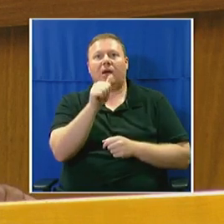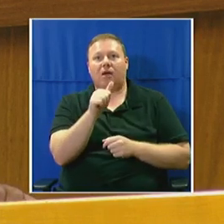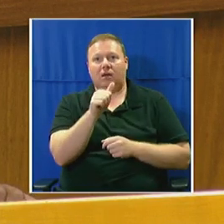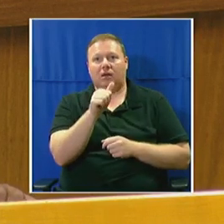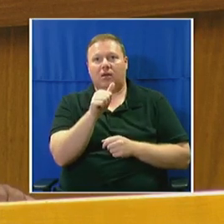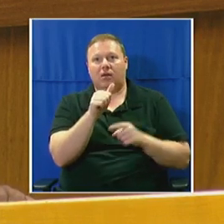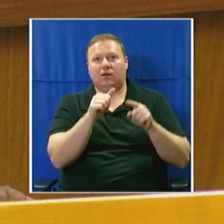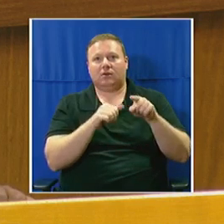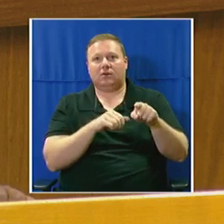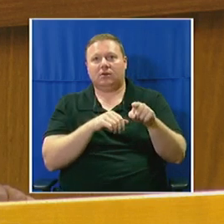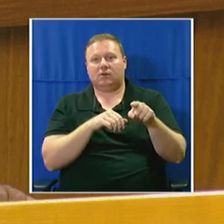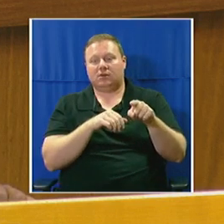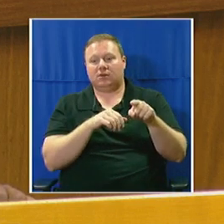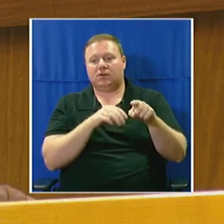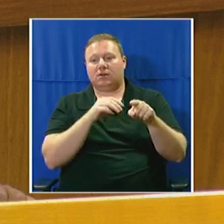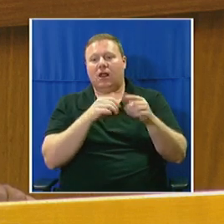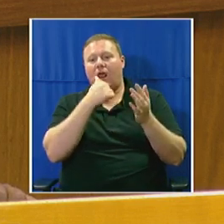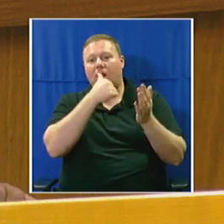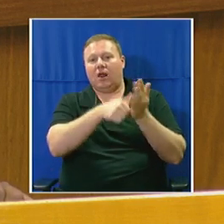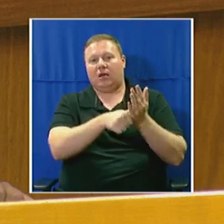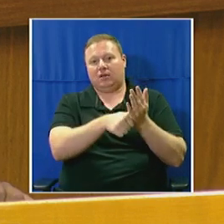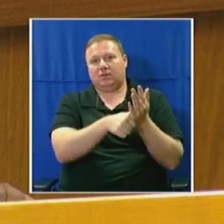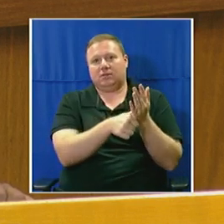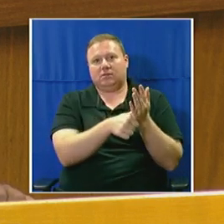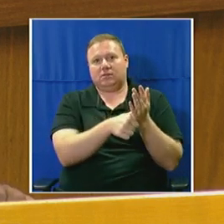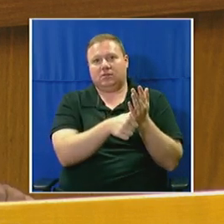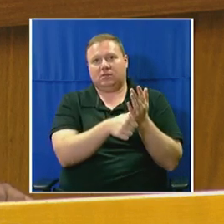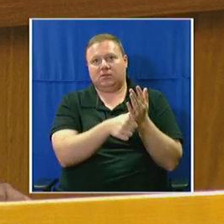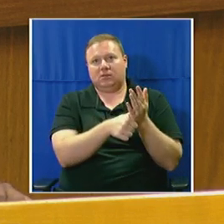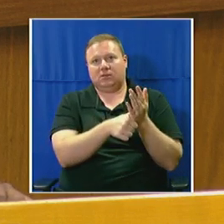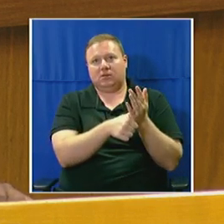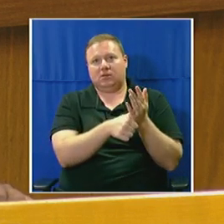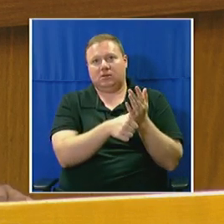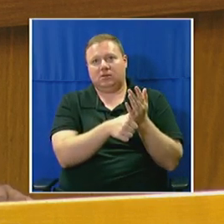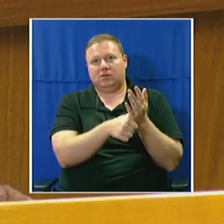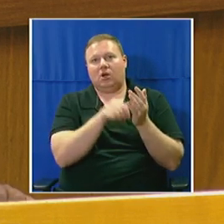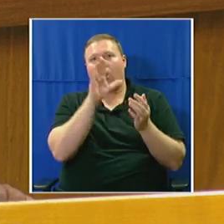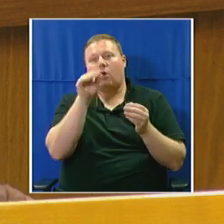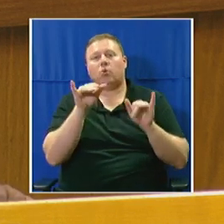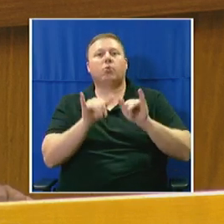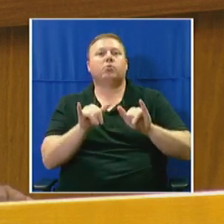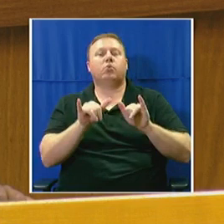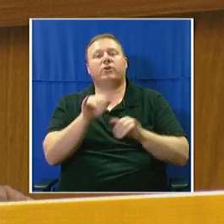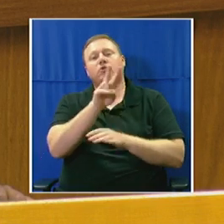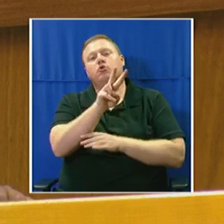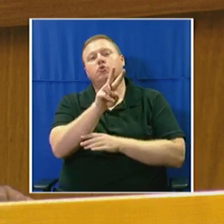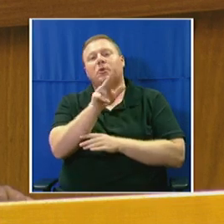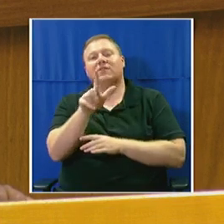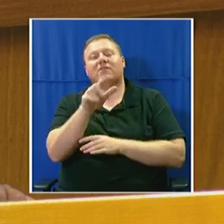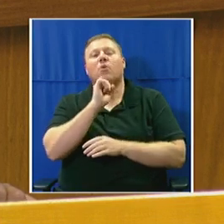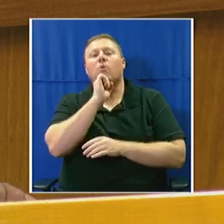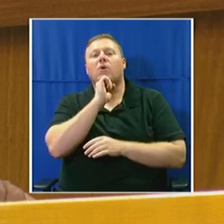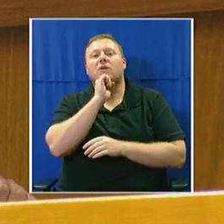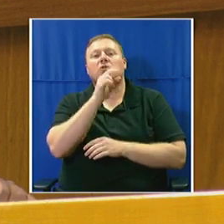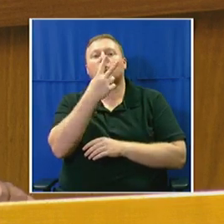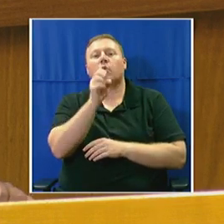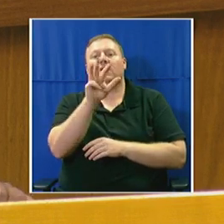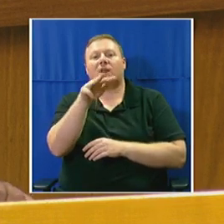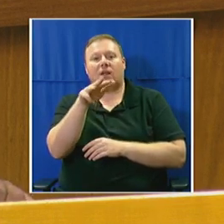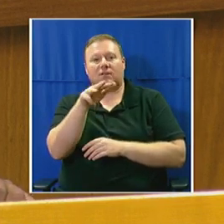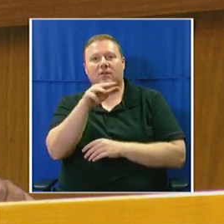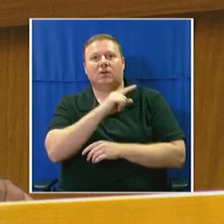supplementing this with a further submission on 2019 July Advocate J